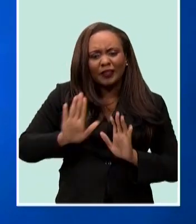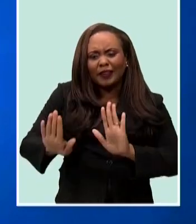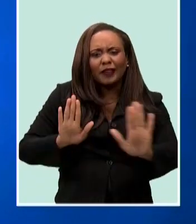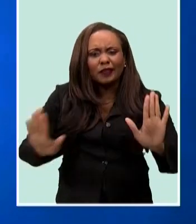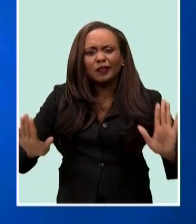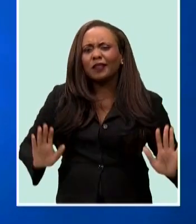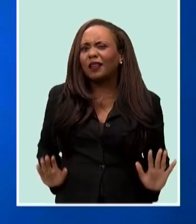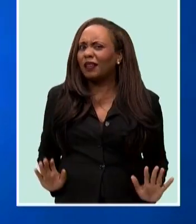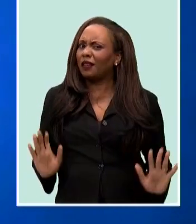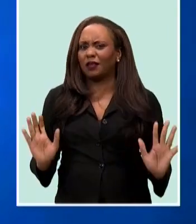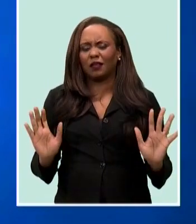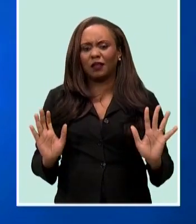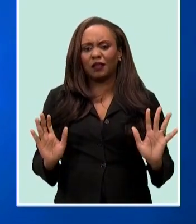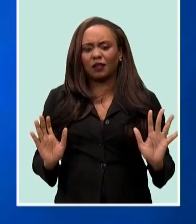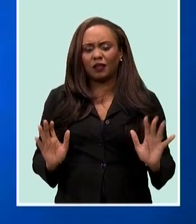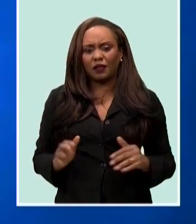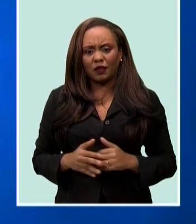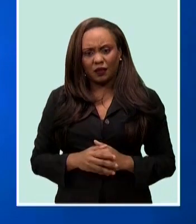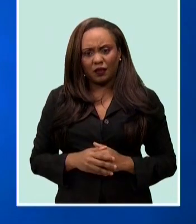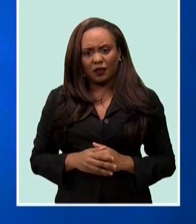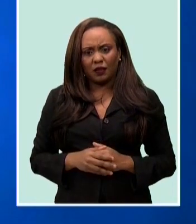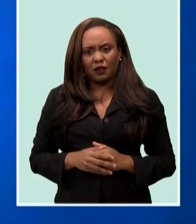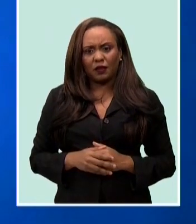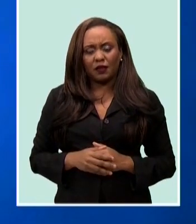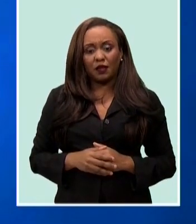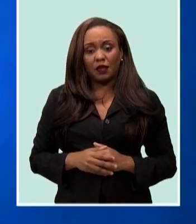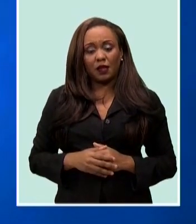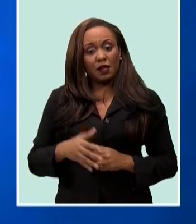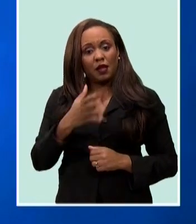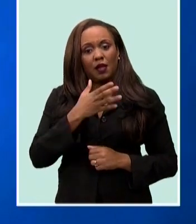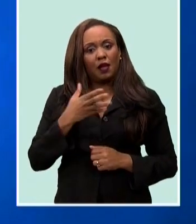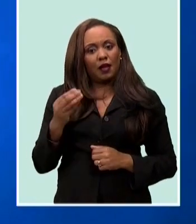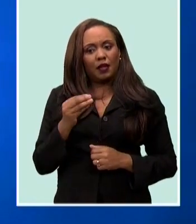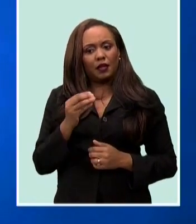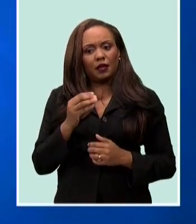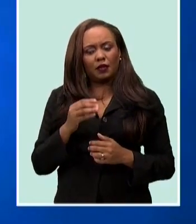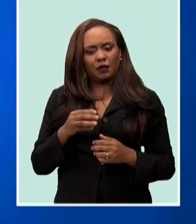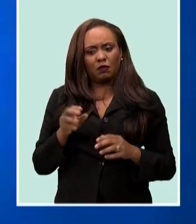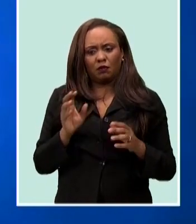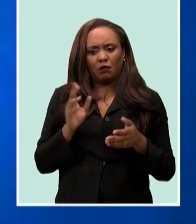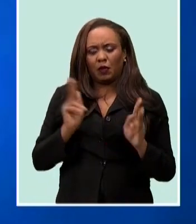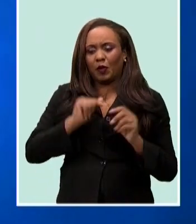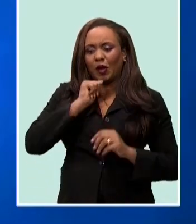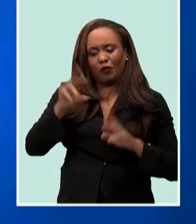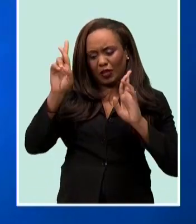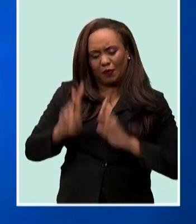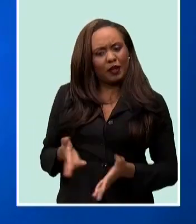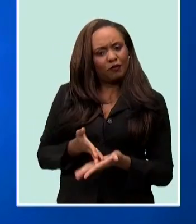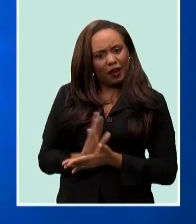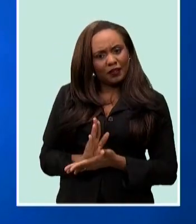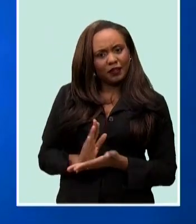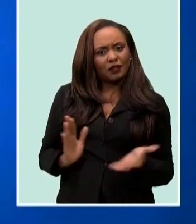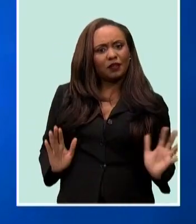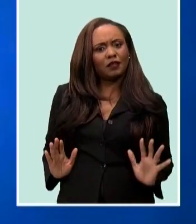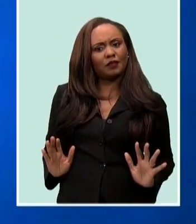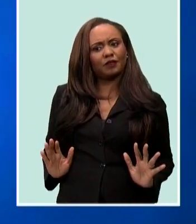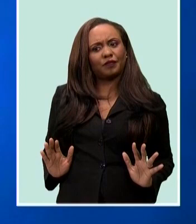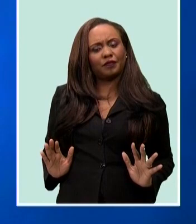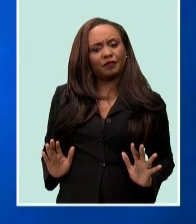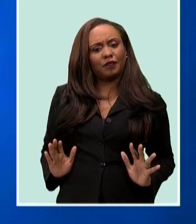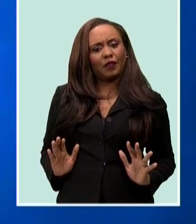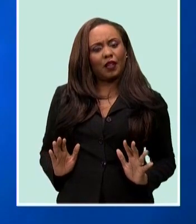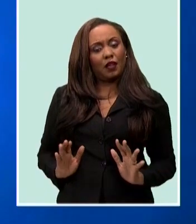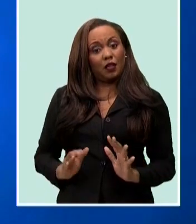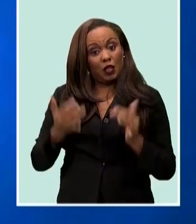all-inclusive parties on various events, where they're indicating that their rights are being violated as it relates to a particular